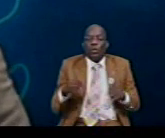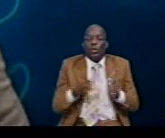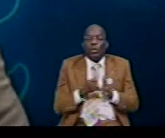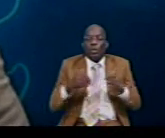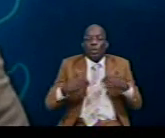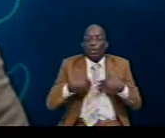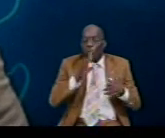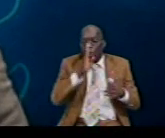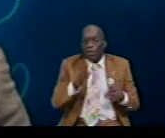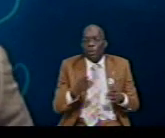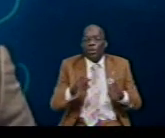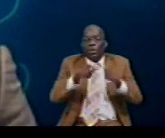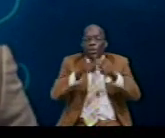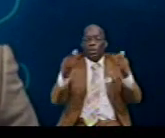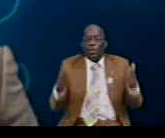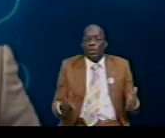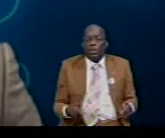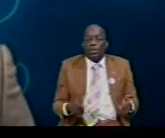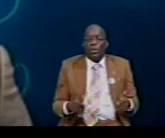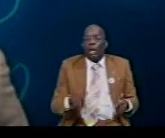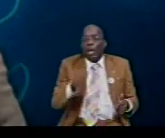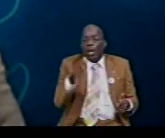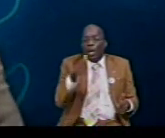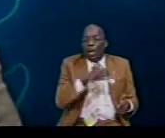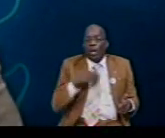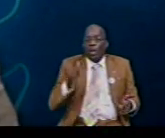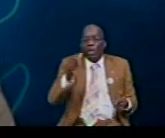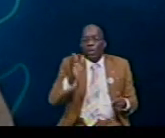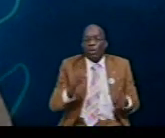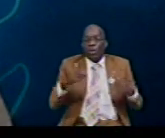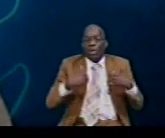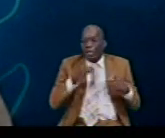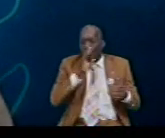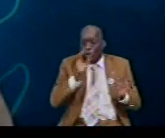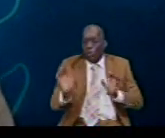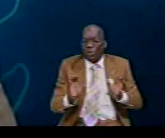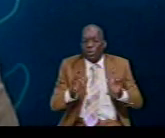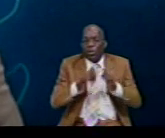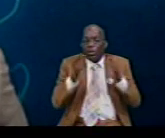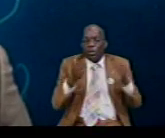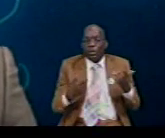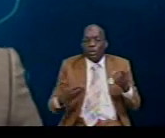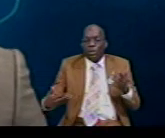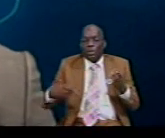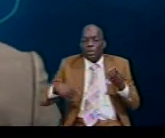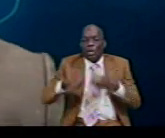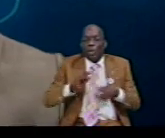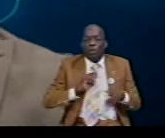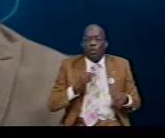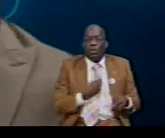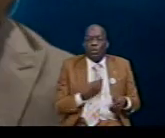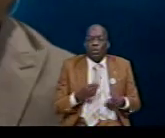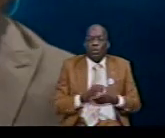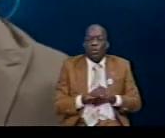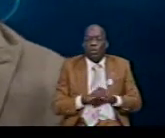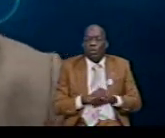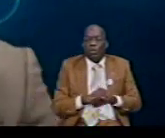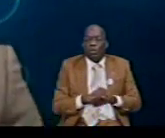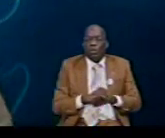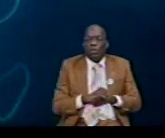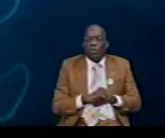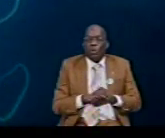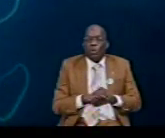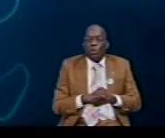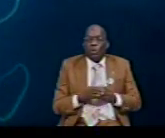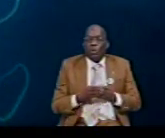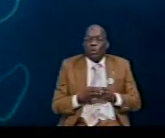us. We shall remain standing as we go to the Lord in prayer. Let's open our mouth and worship the name of the Lord for